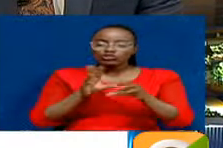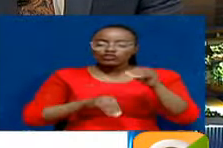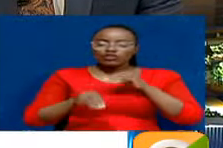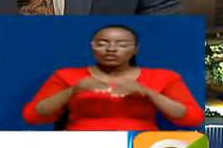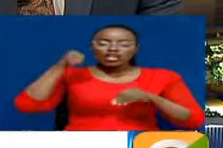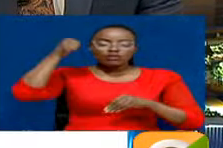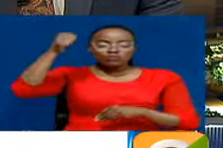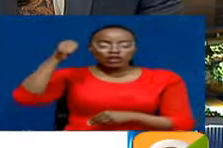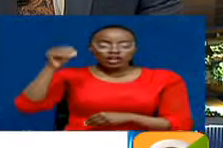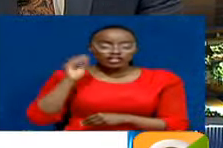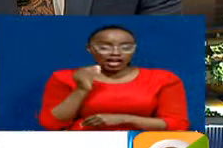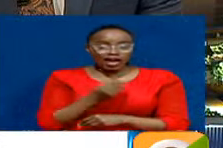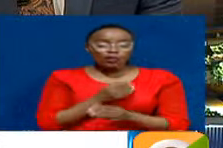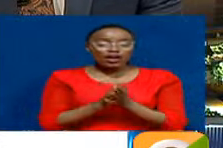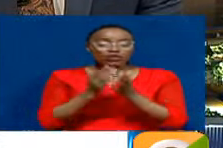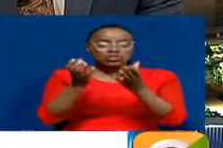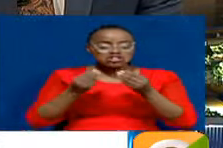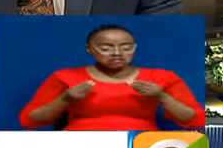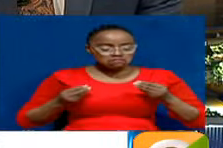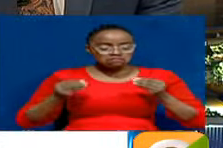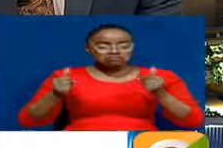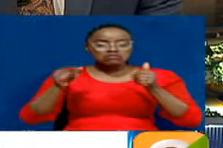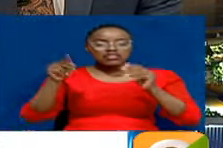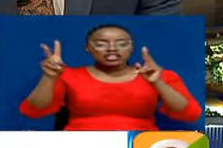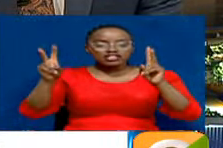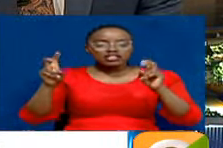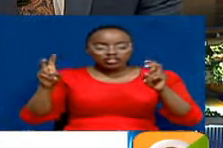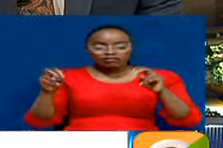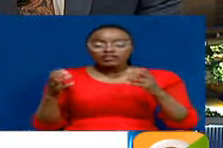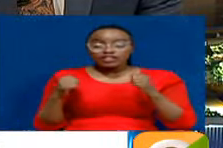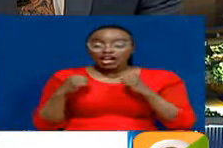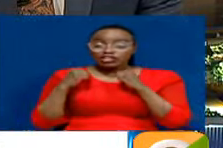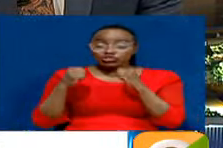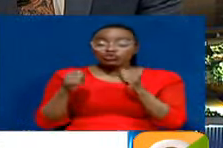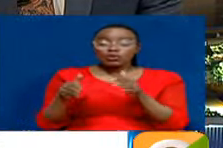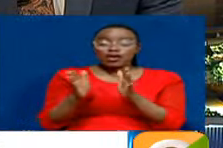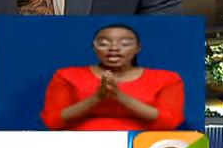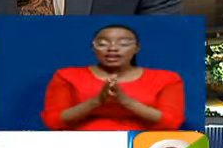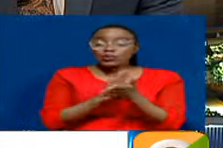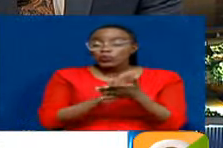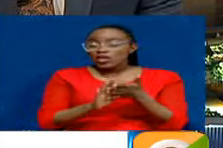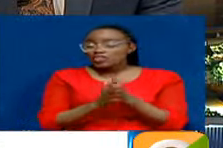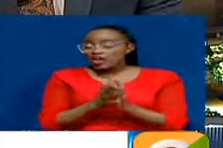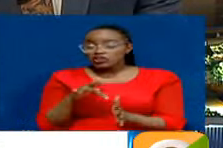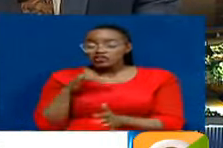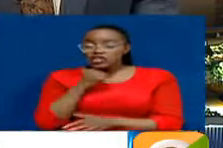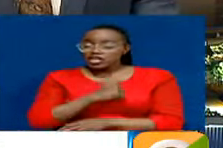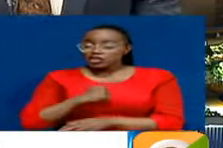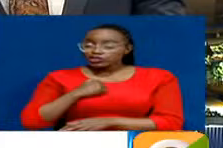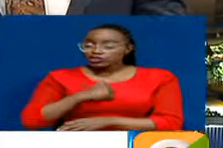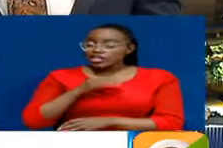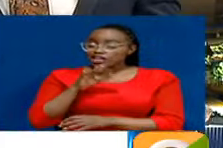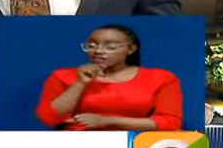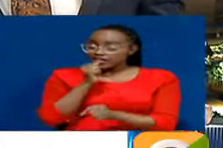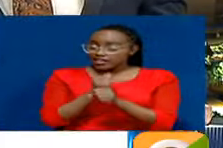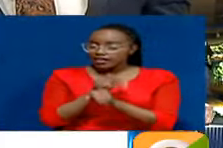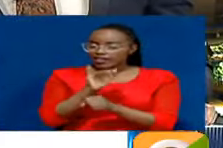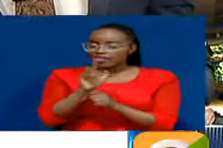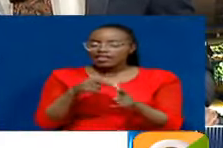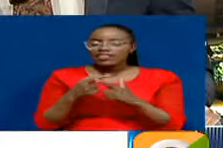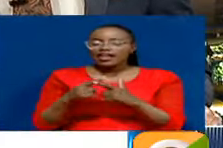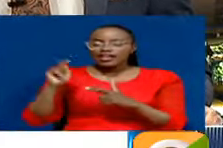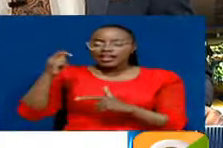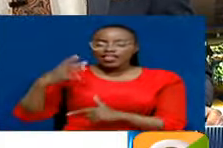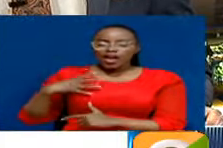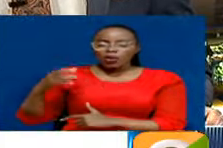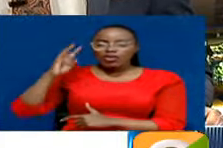in our politics, and we need to deal with that question very boldly and apologetically. And if that is done, the wealth of